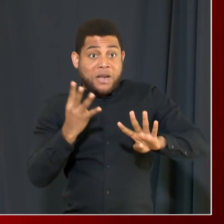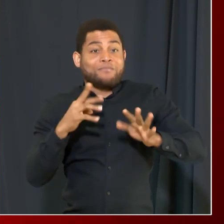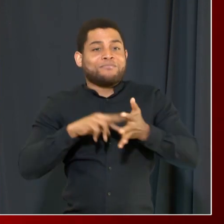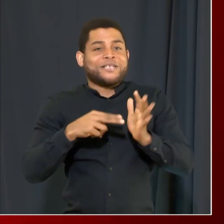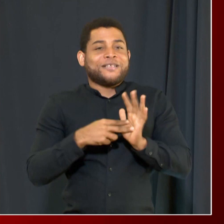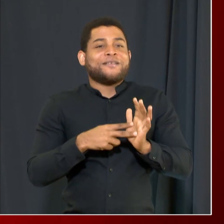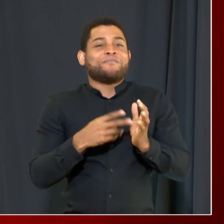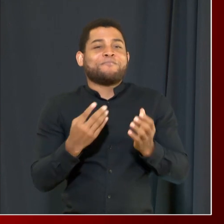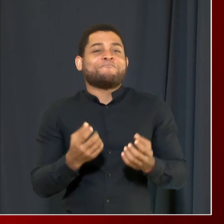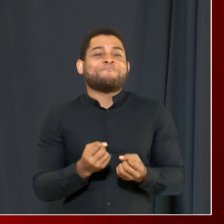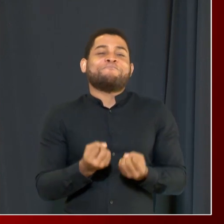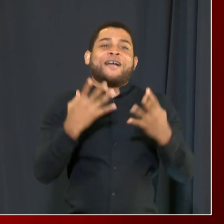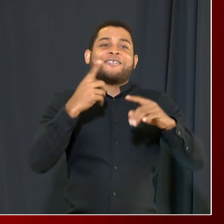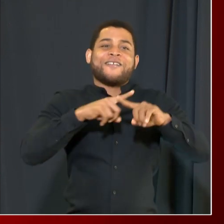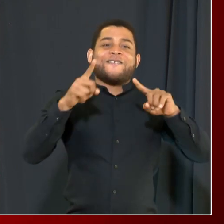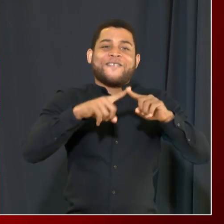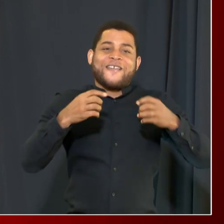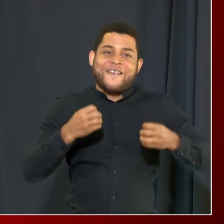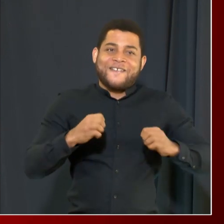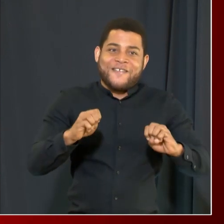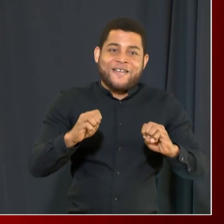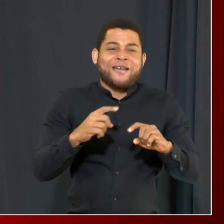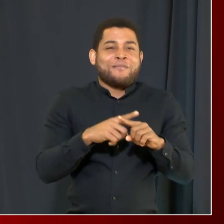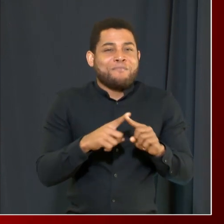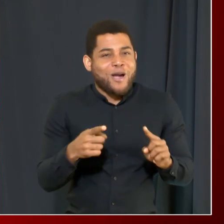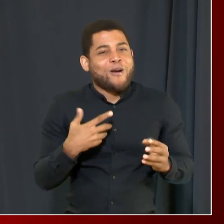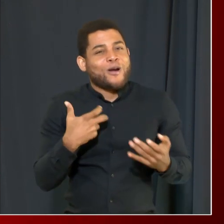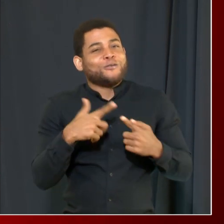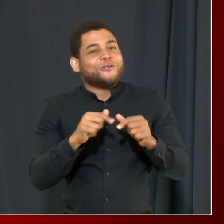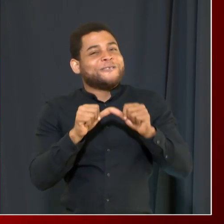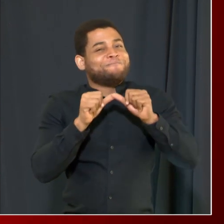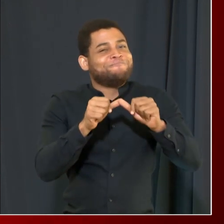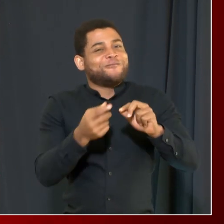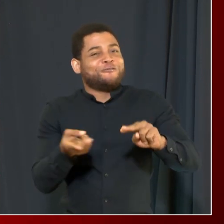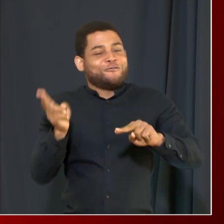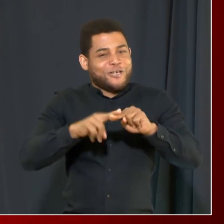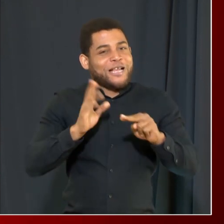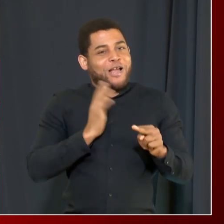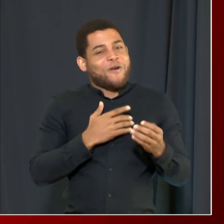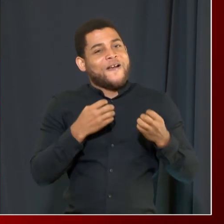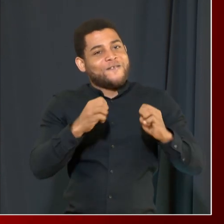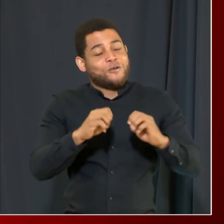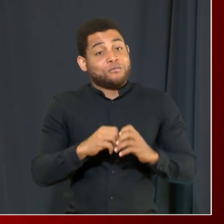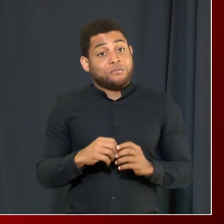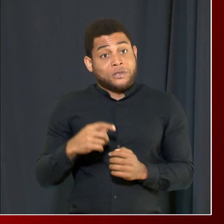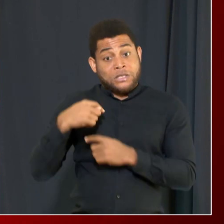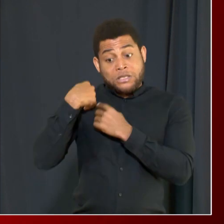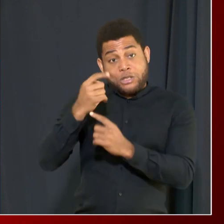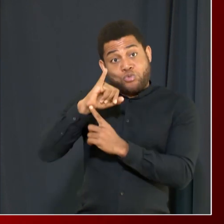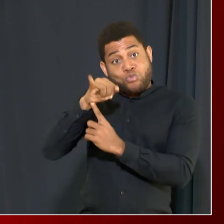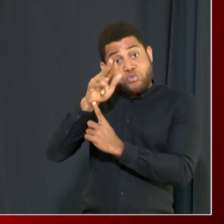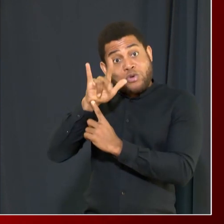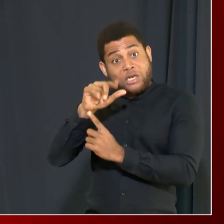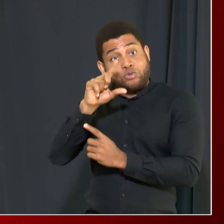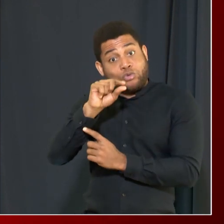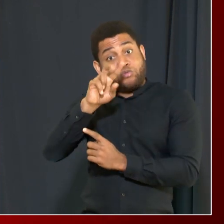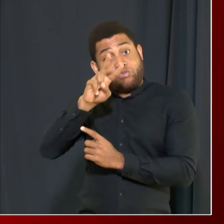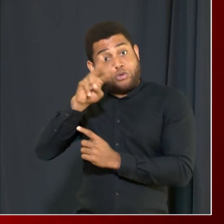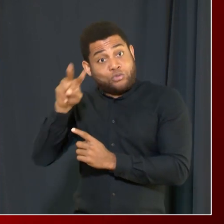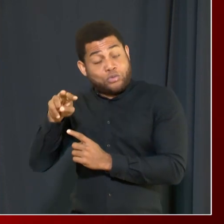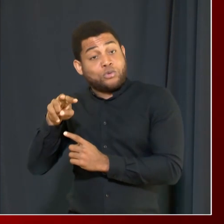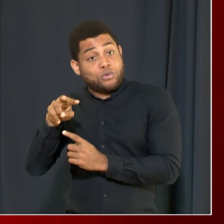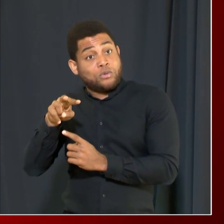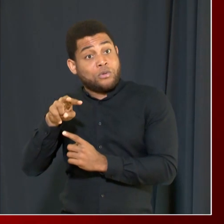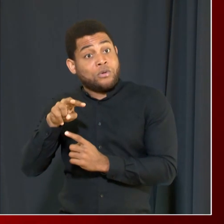are continually looking to increase our efforts. Since July 2022, 30%